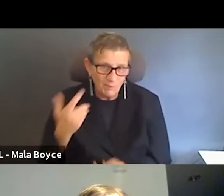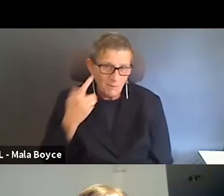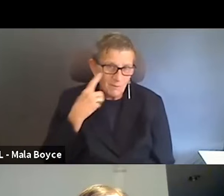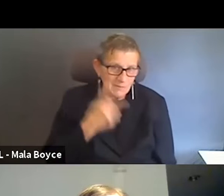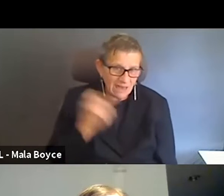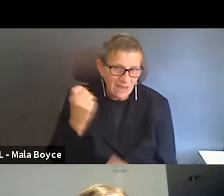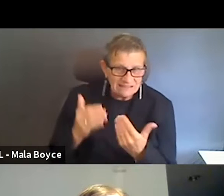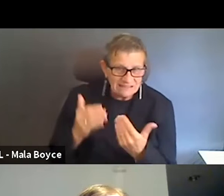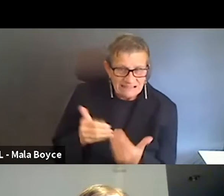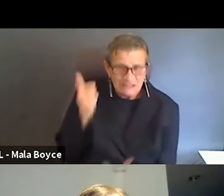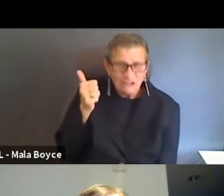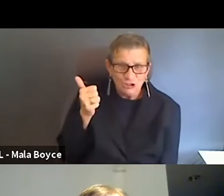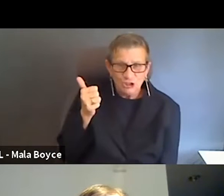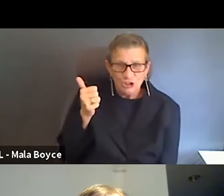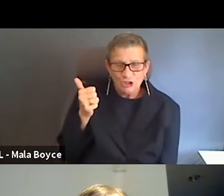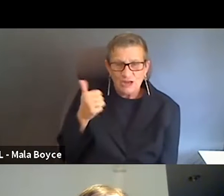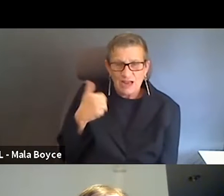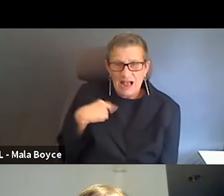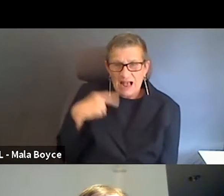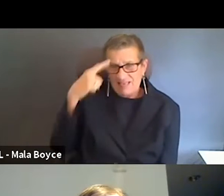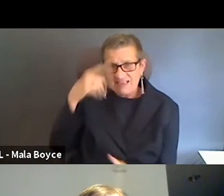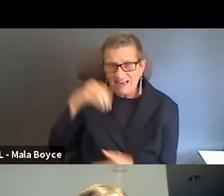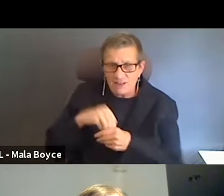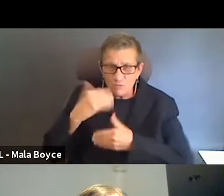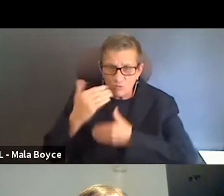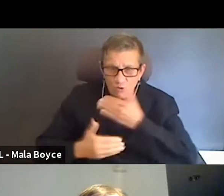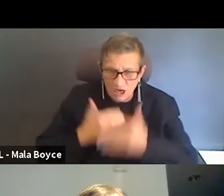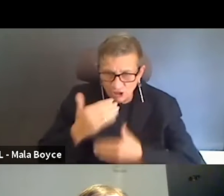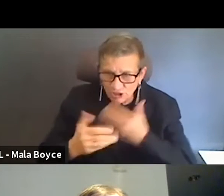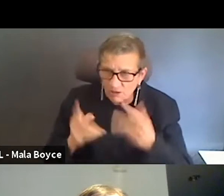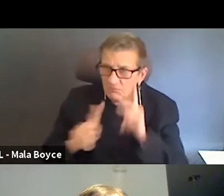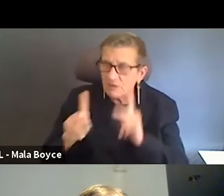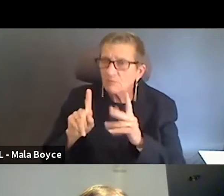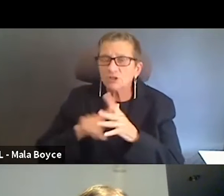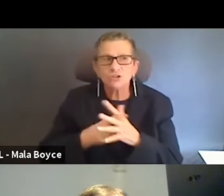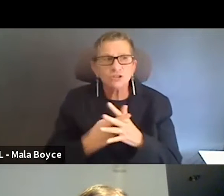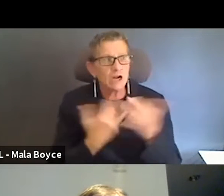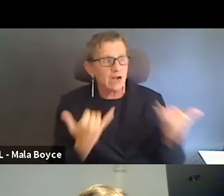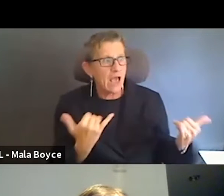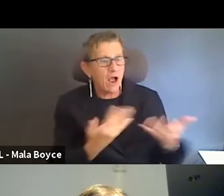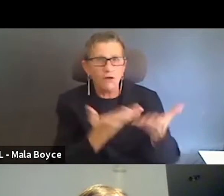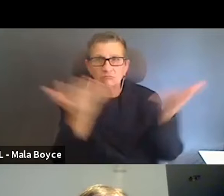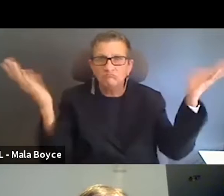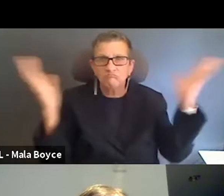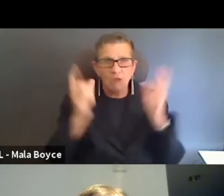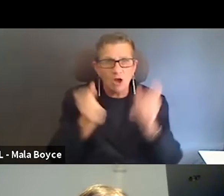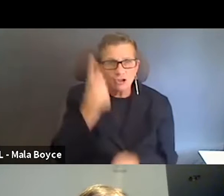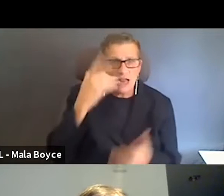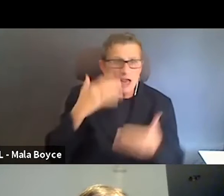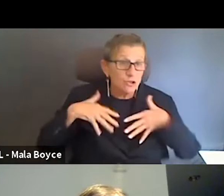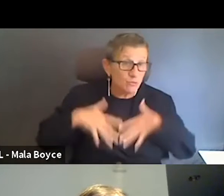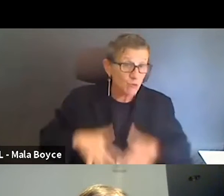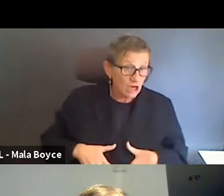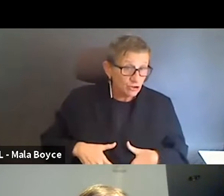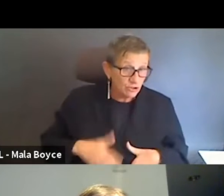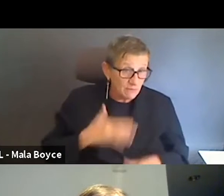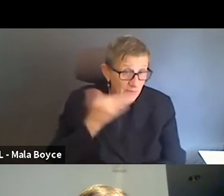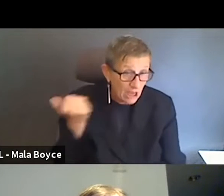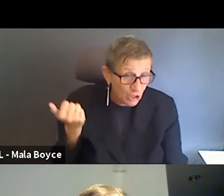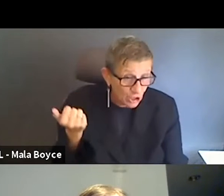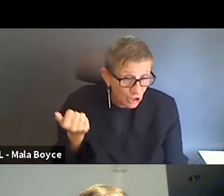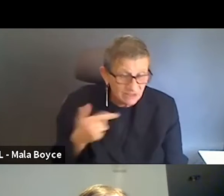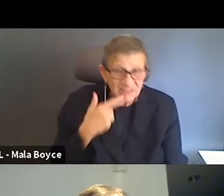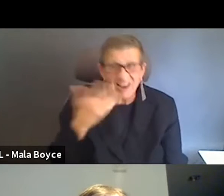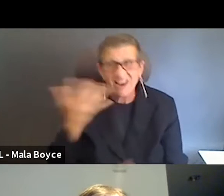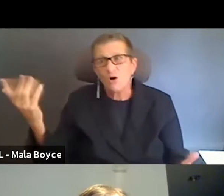I think, kind of in the progression that people are starting to understand depression better, that if you say, hi, I'm having a